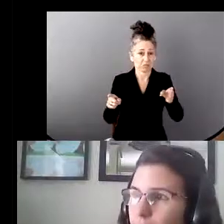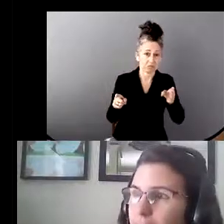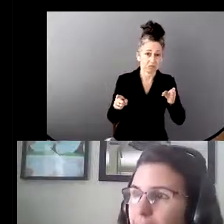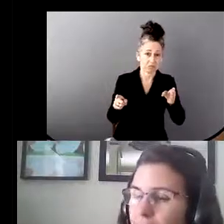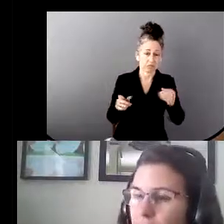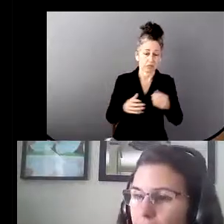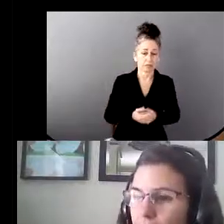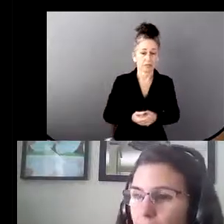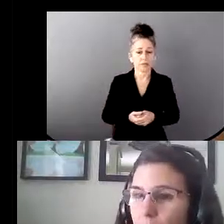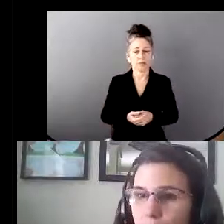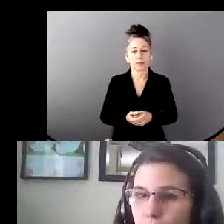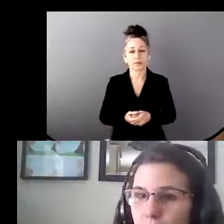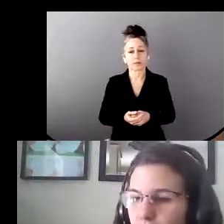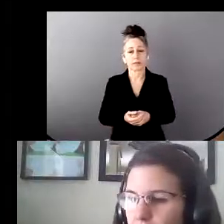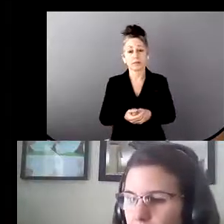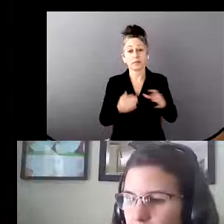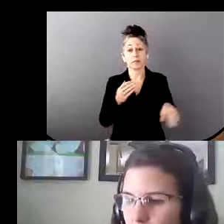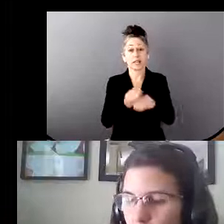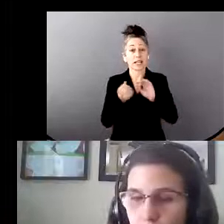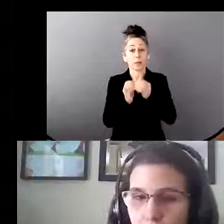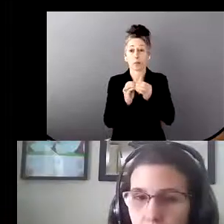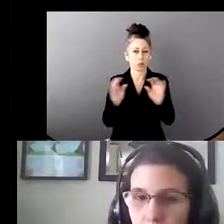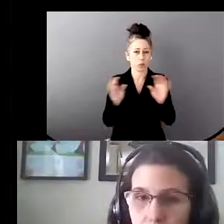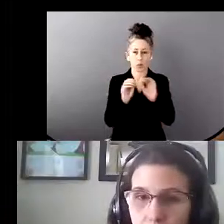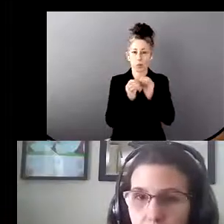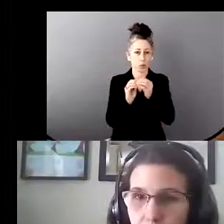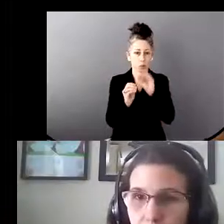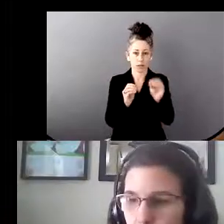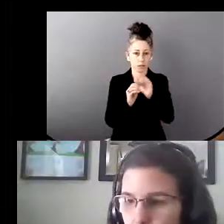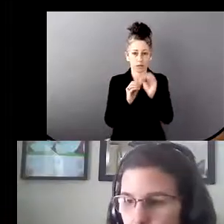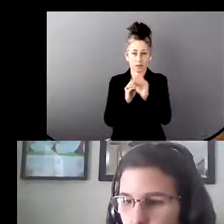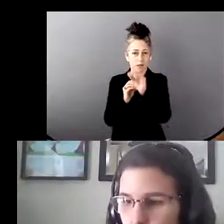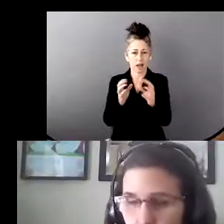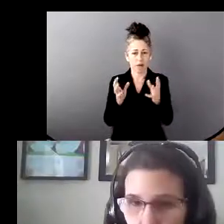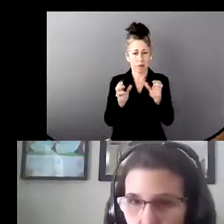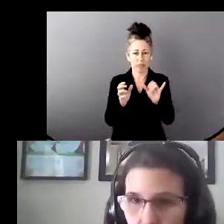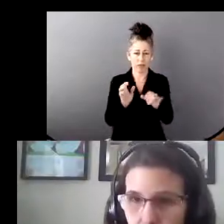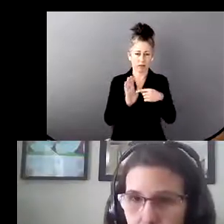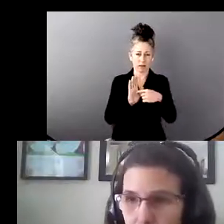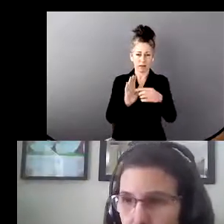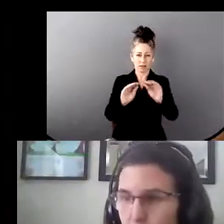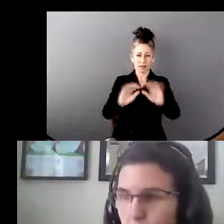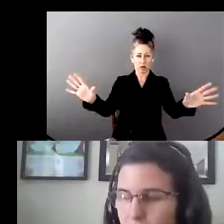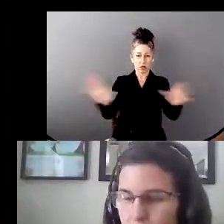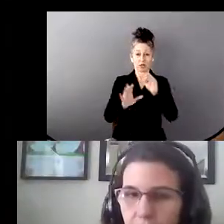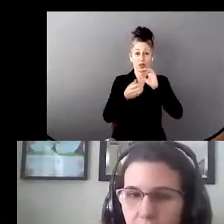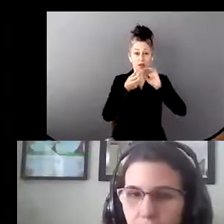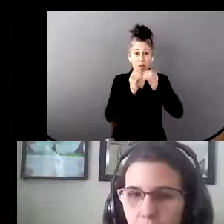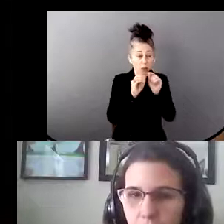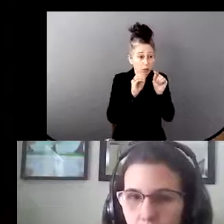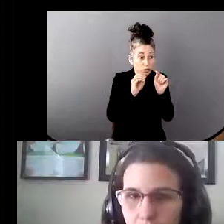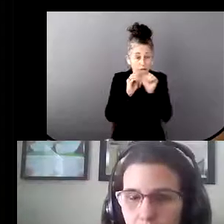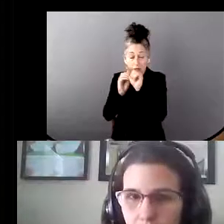So I didn't actually add numbers to this graph because I want the trend to be the focus here, not the actual statistic,